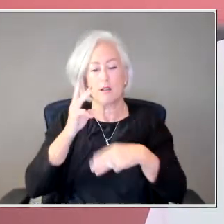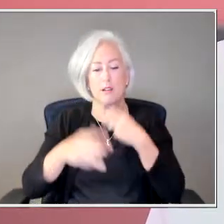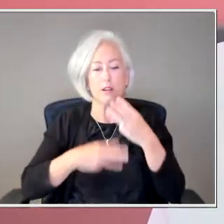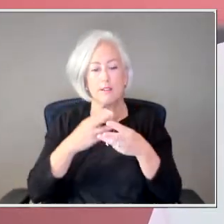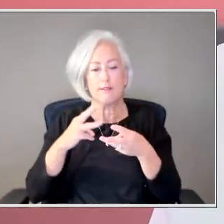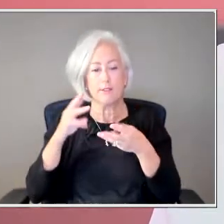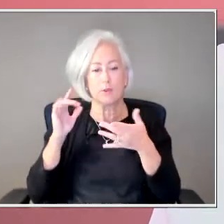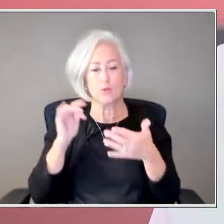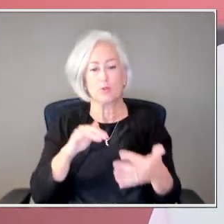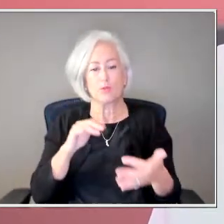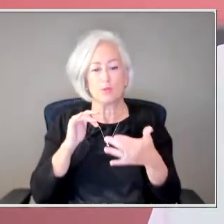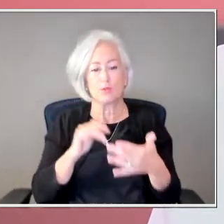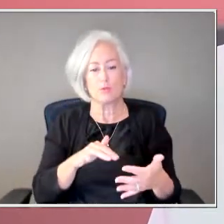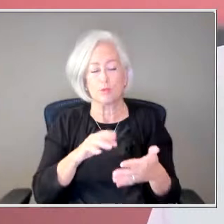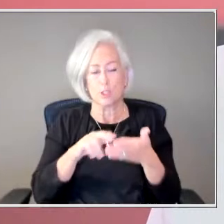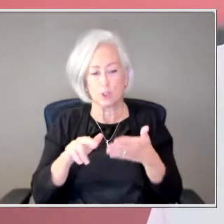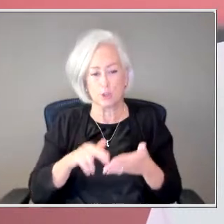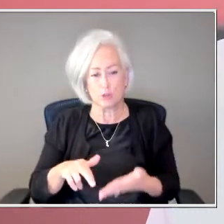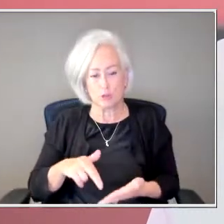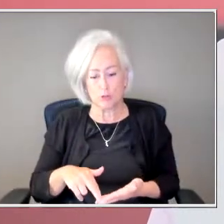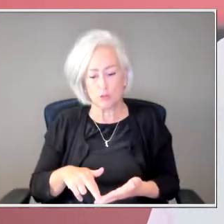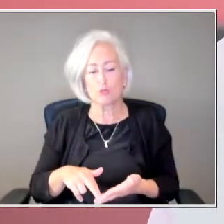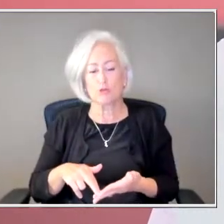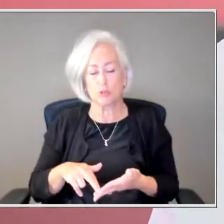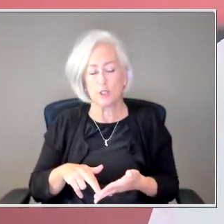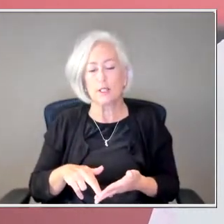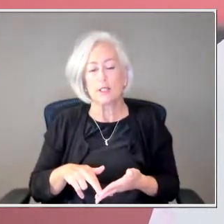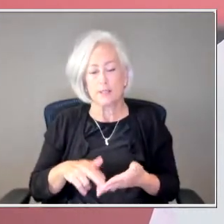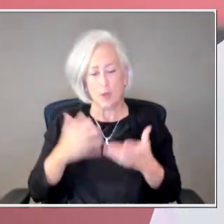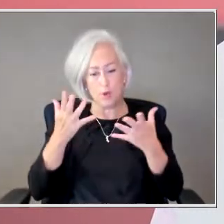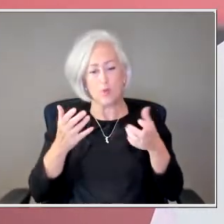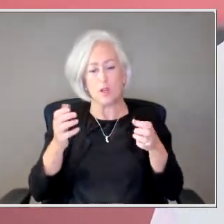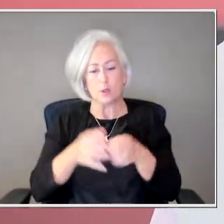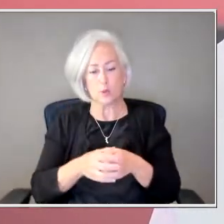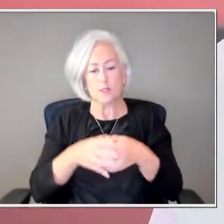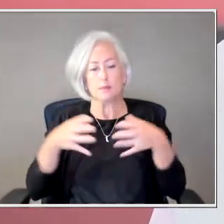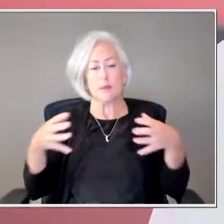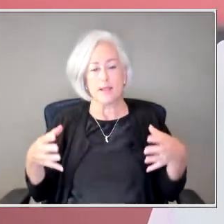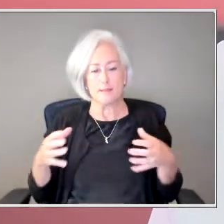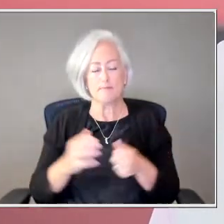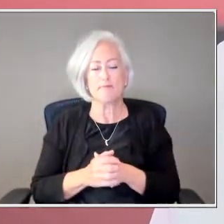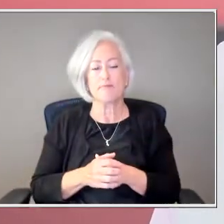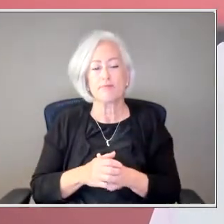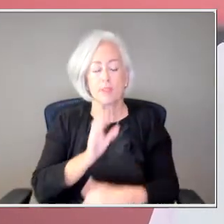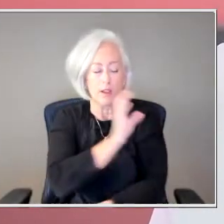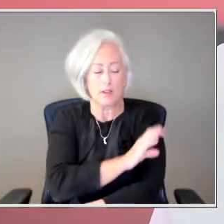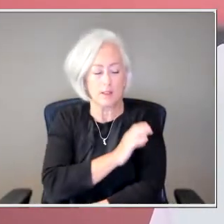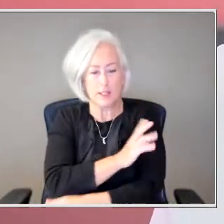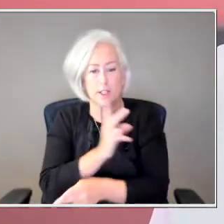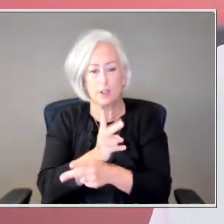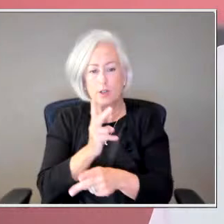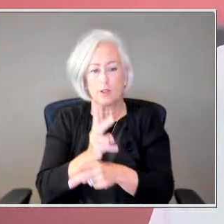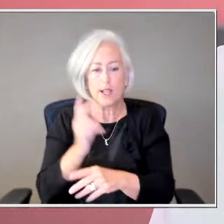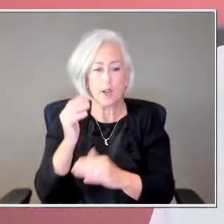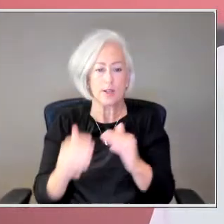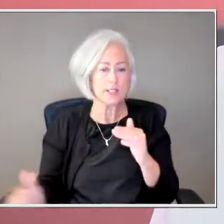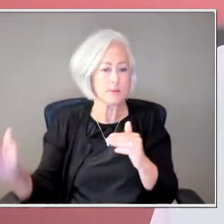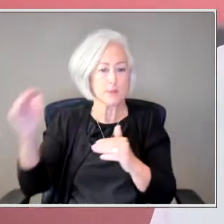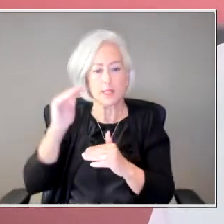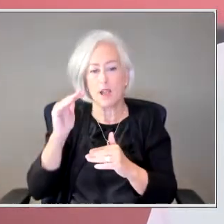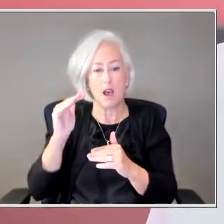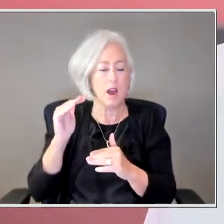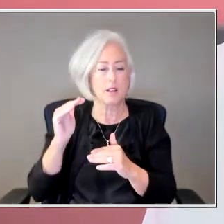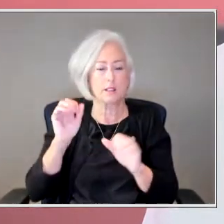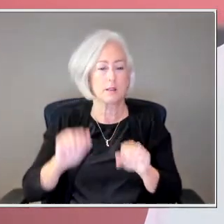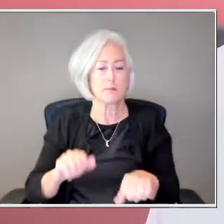to expand to be able to do. And then the clinical care is just beyond the capacity for 1 or 2 people to manage.